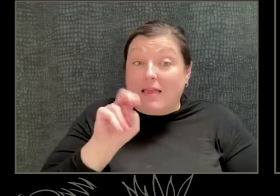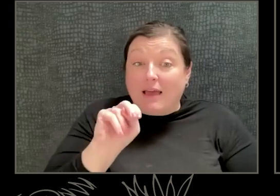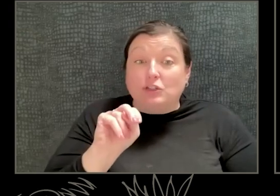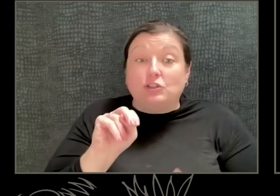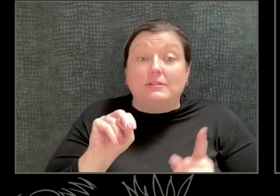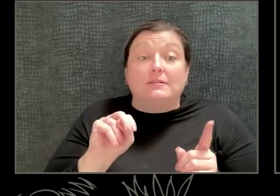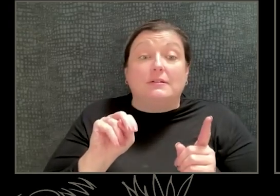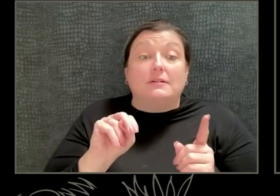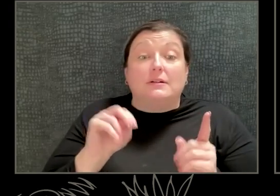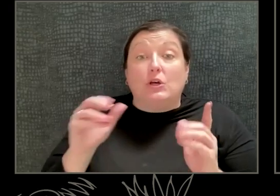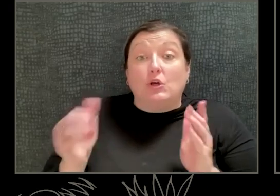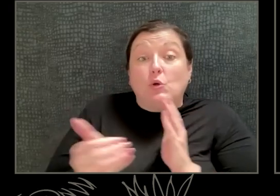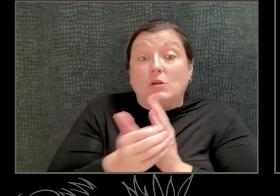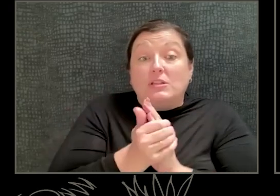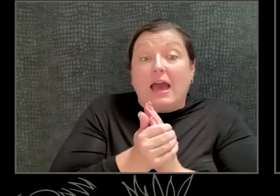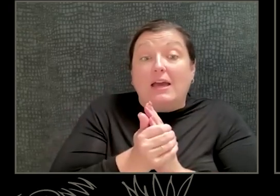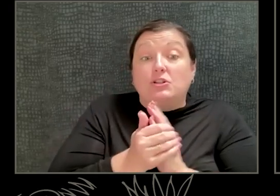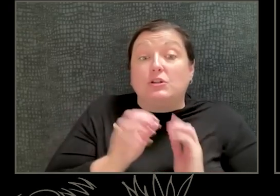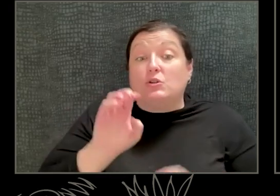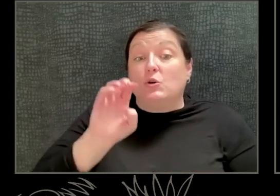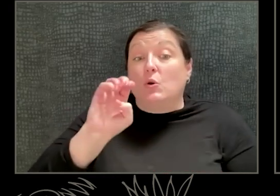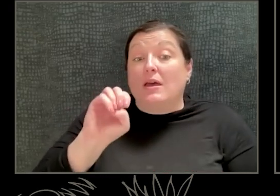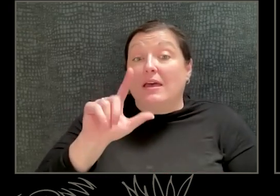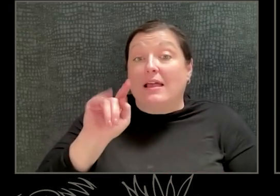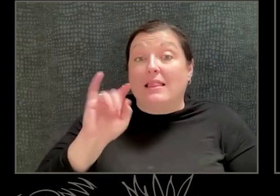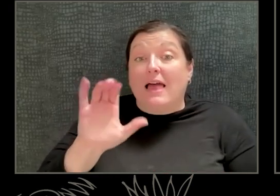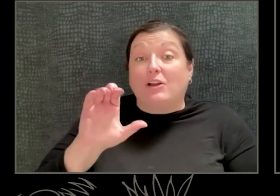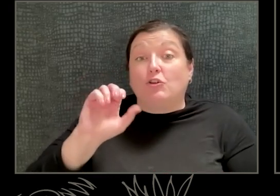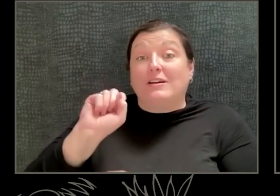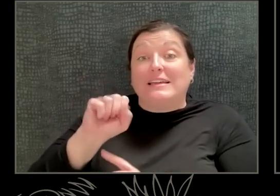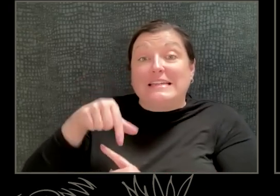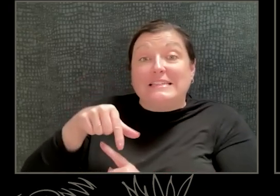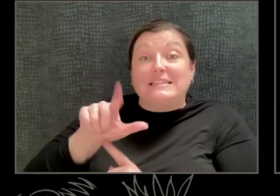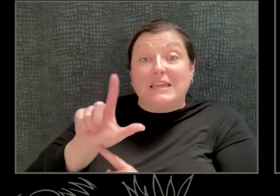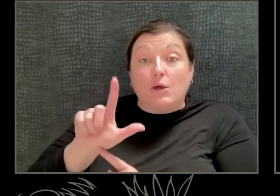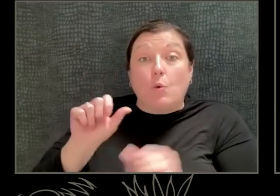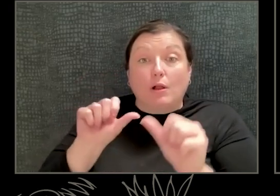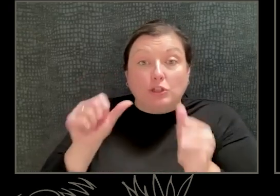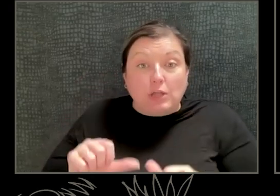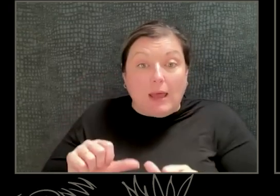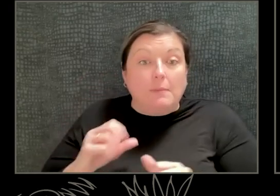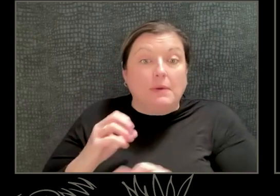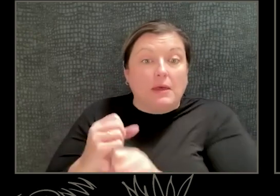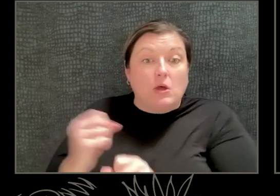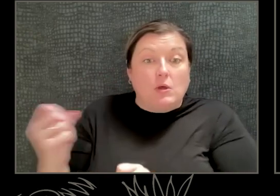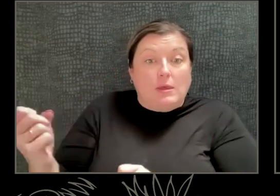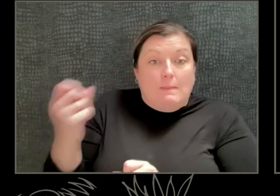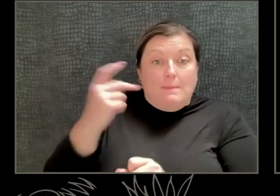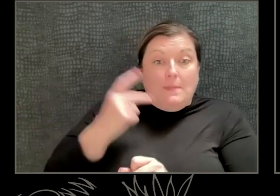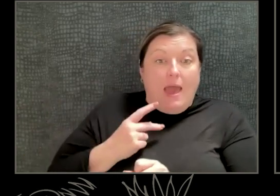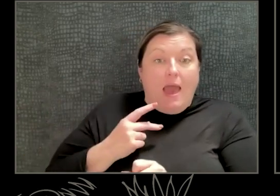given Electric SQL shape, and then you get back these insert, update, delete